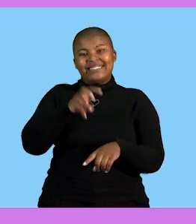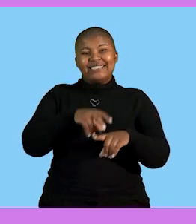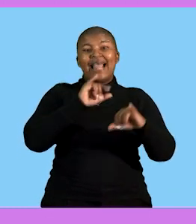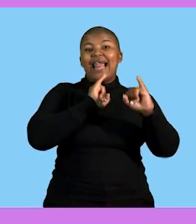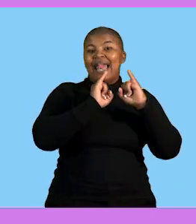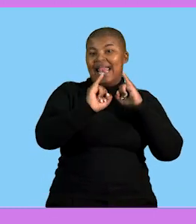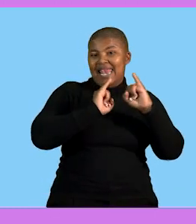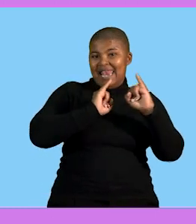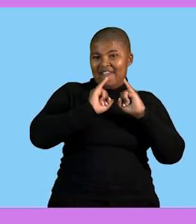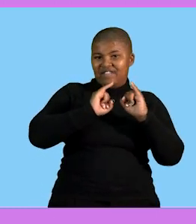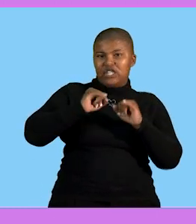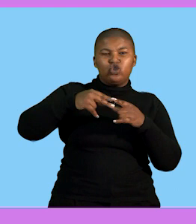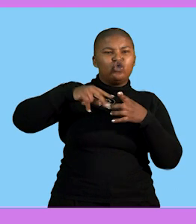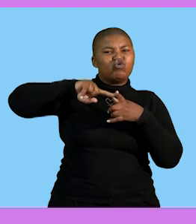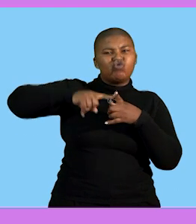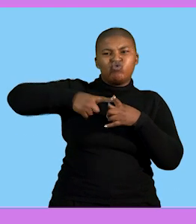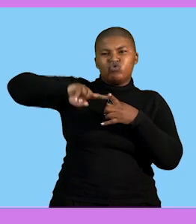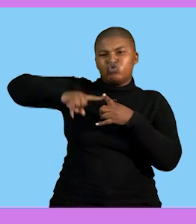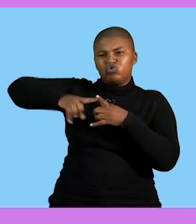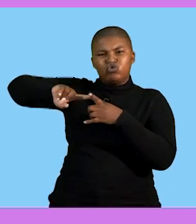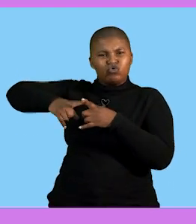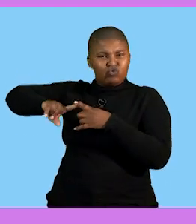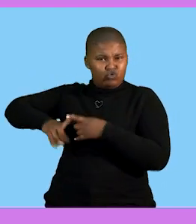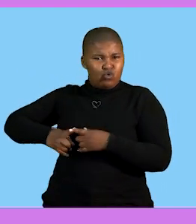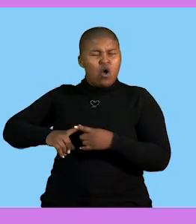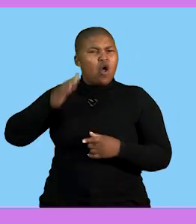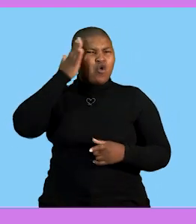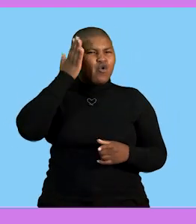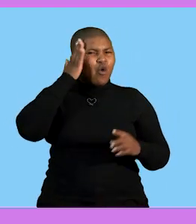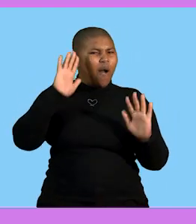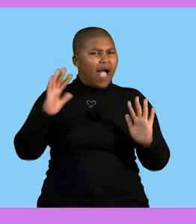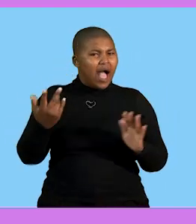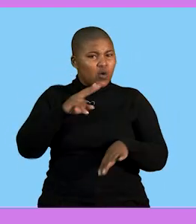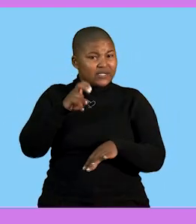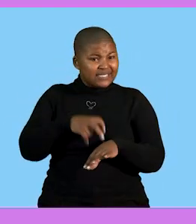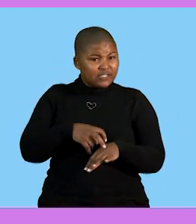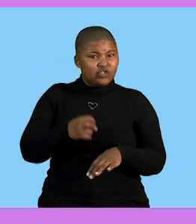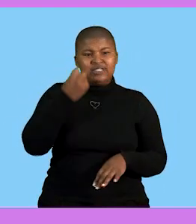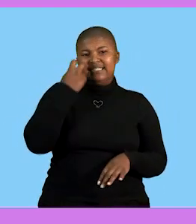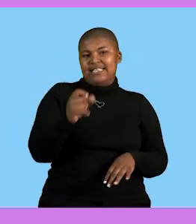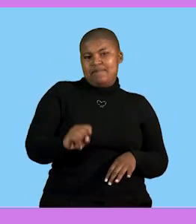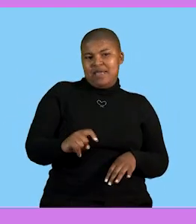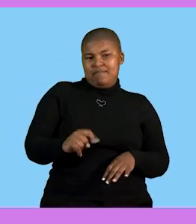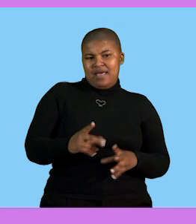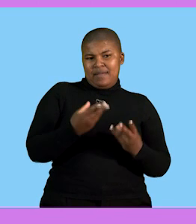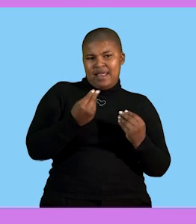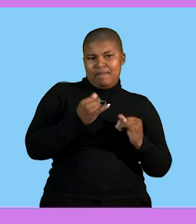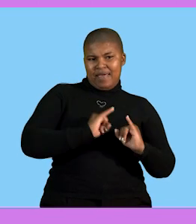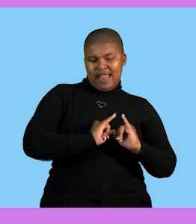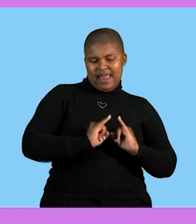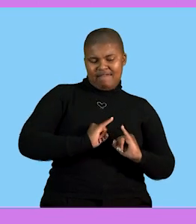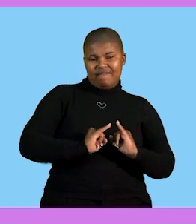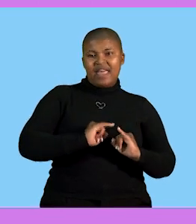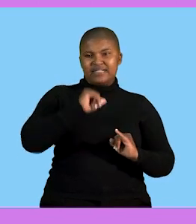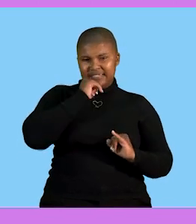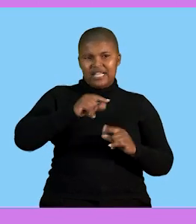need 11 screws. So now how do we know that we will need 11 screws? Here it is indicated to